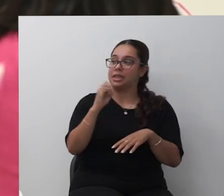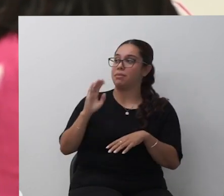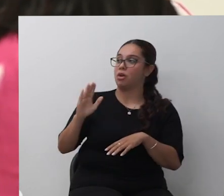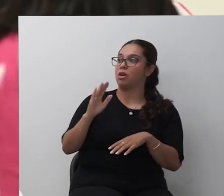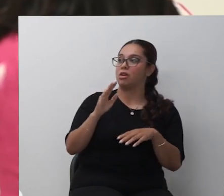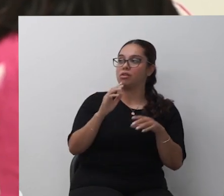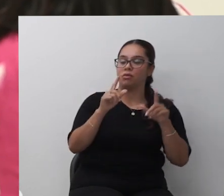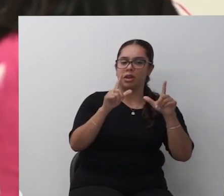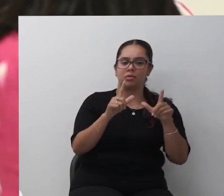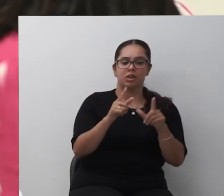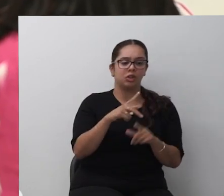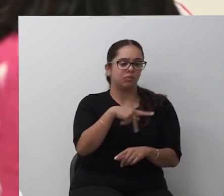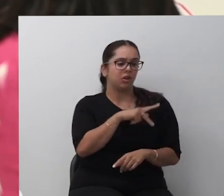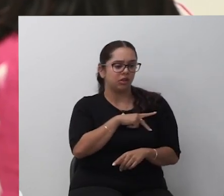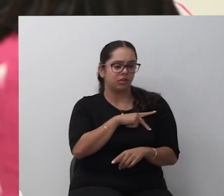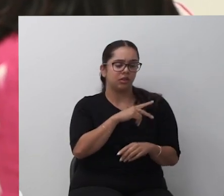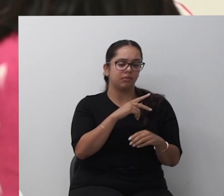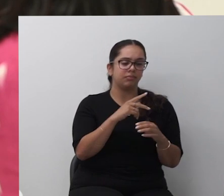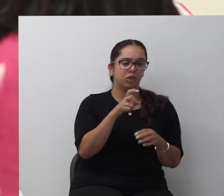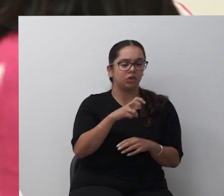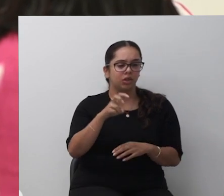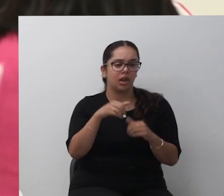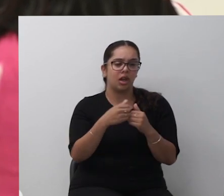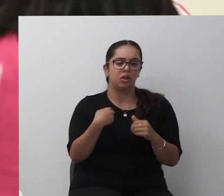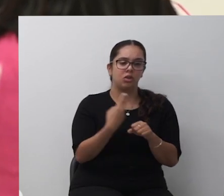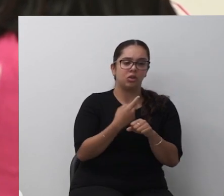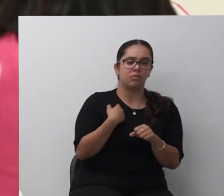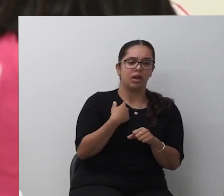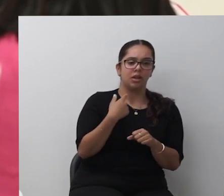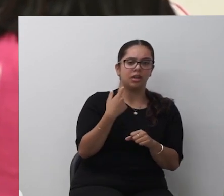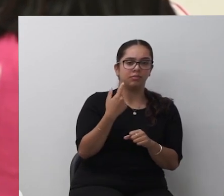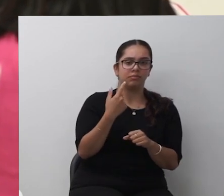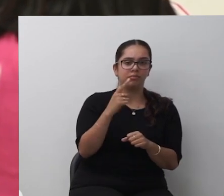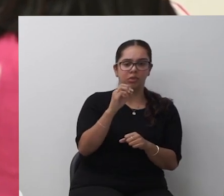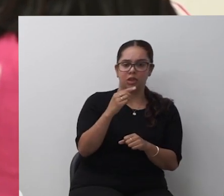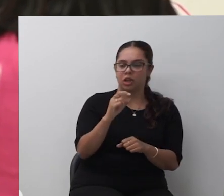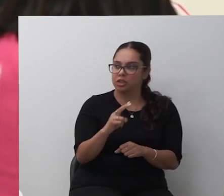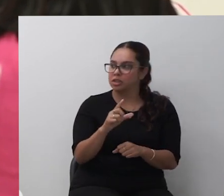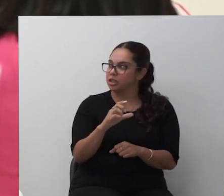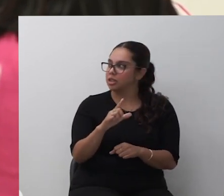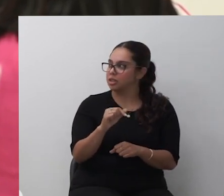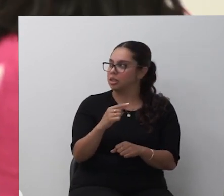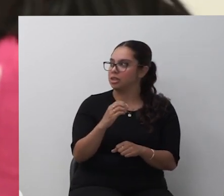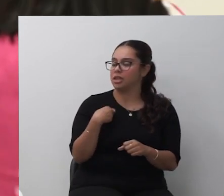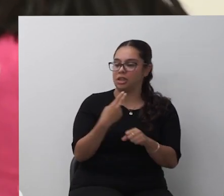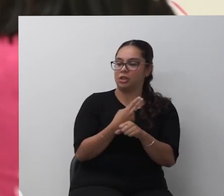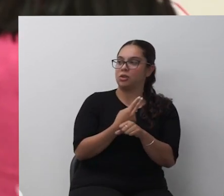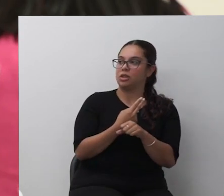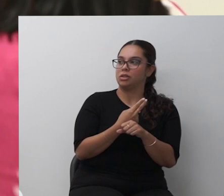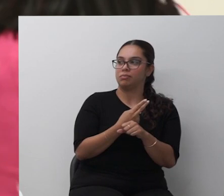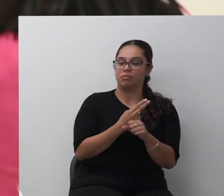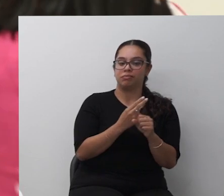of, okay, so how do I want to use my law degree or not? And I talked about it with friends, and we used it on a very